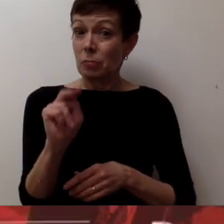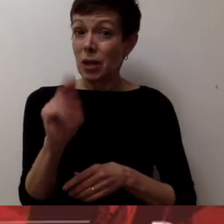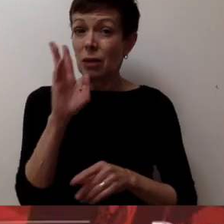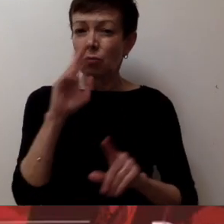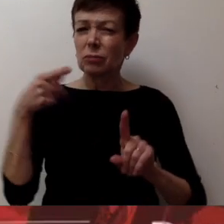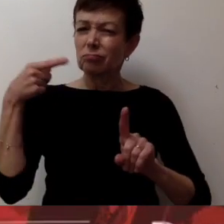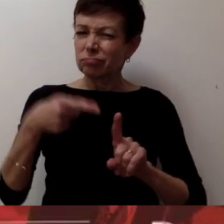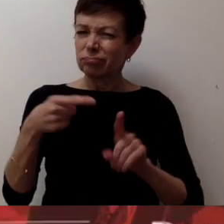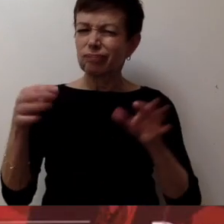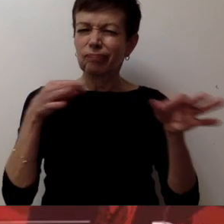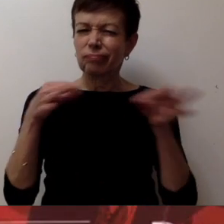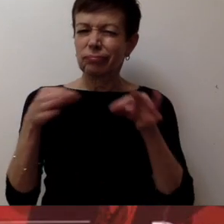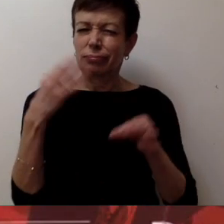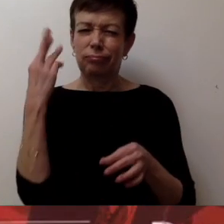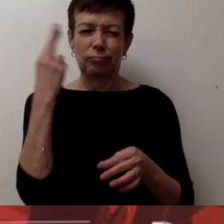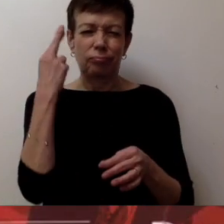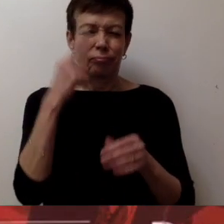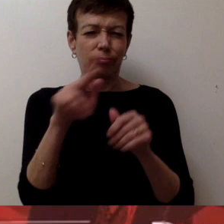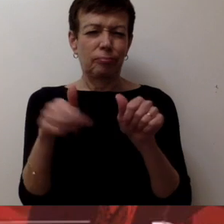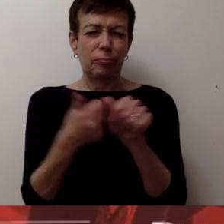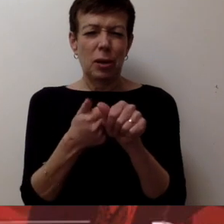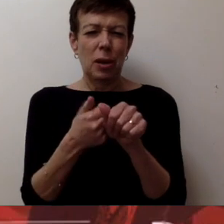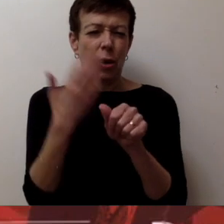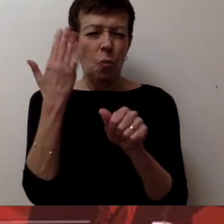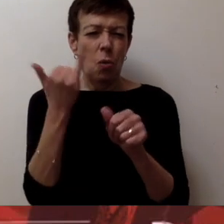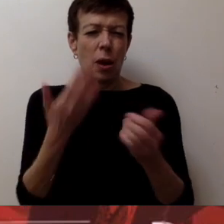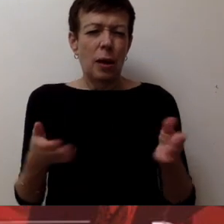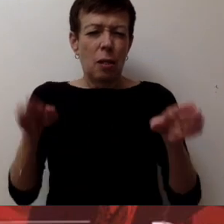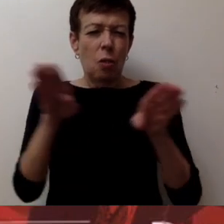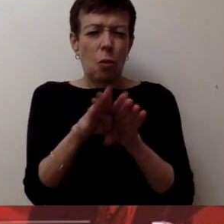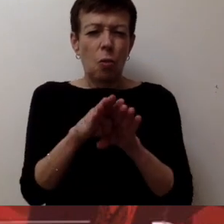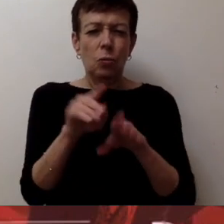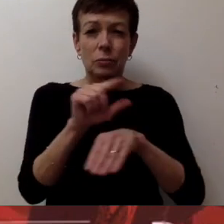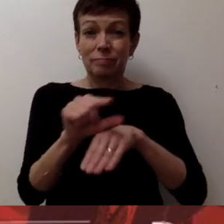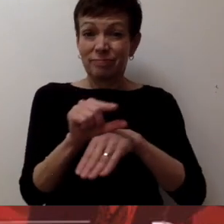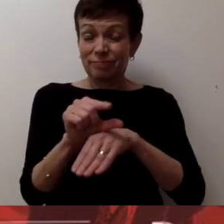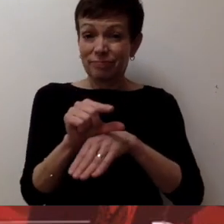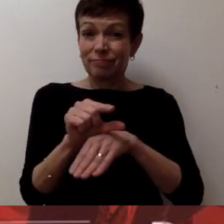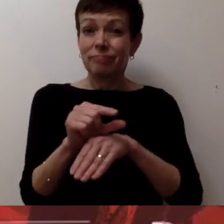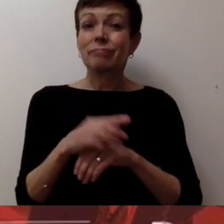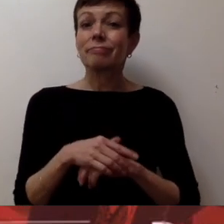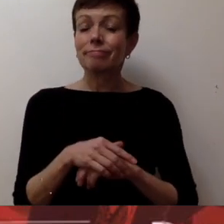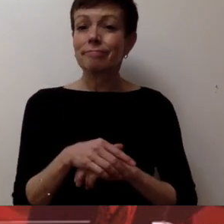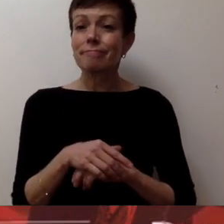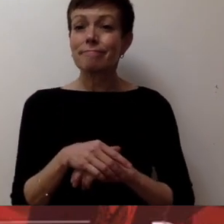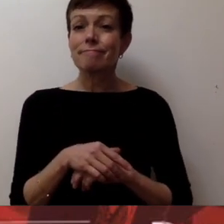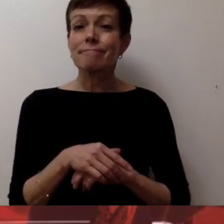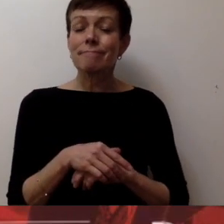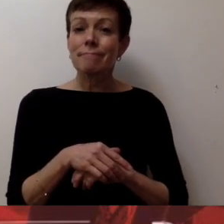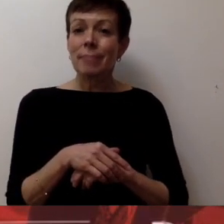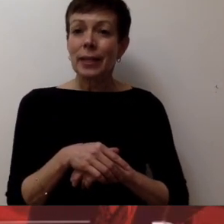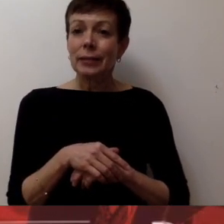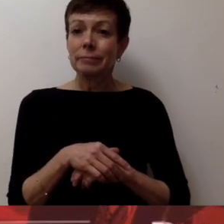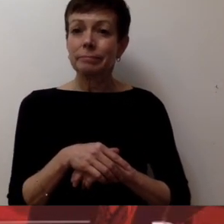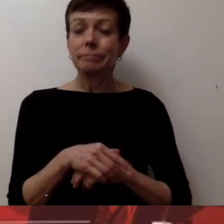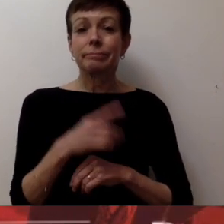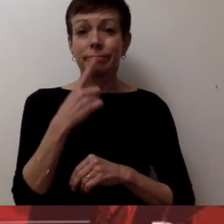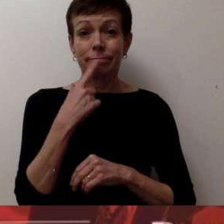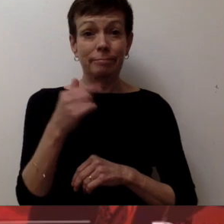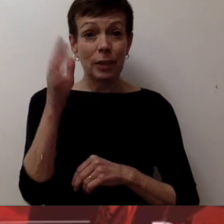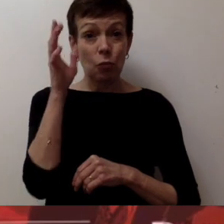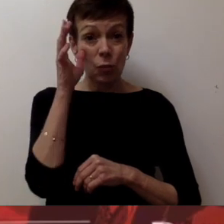to that very specifically in her remarks today. And again, I will just note that Council has inquired of that. Emergency